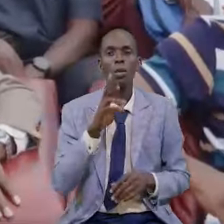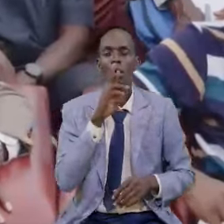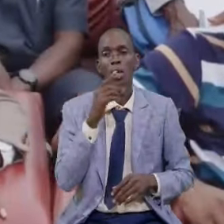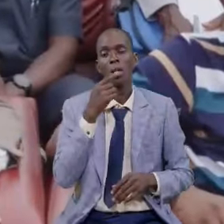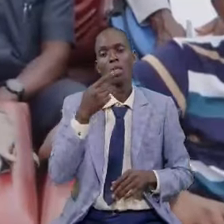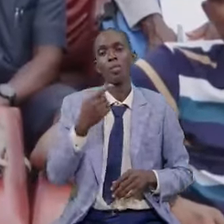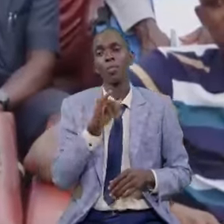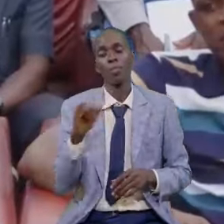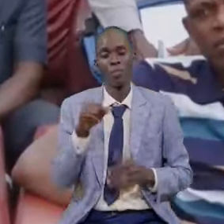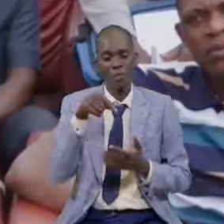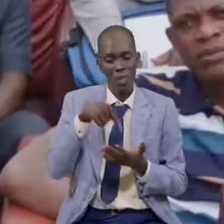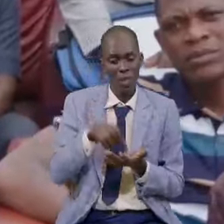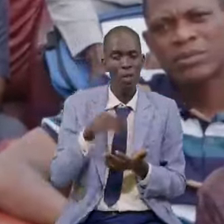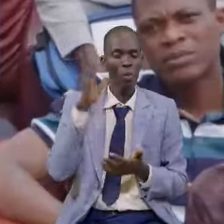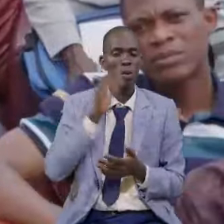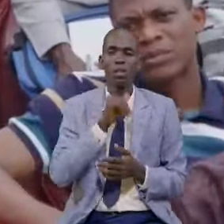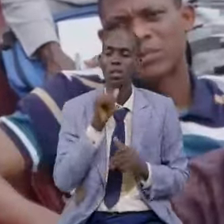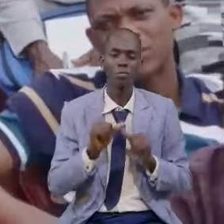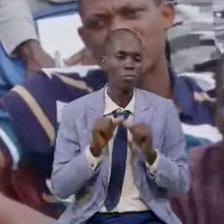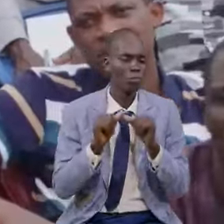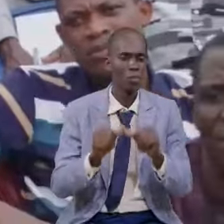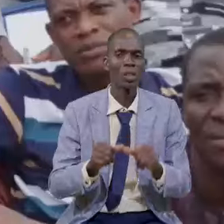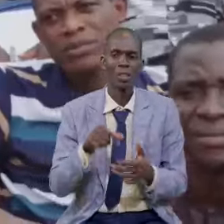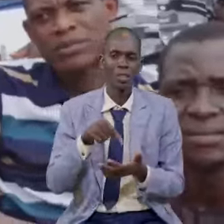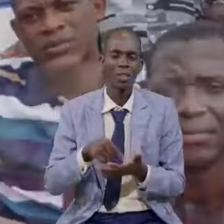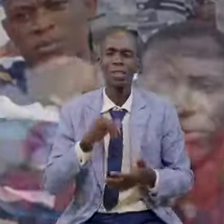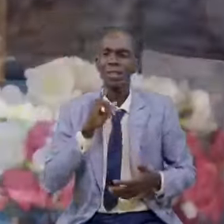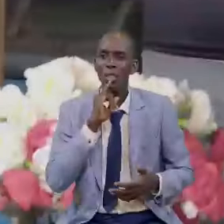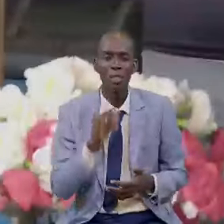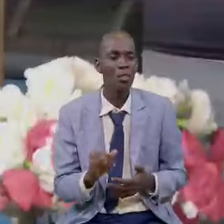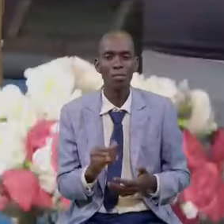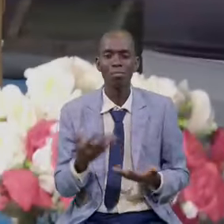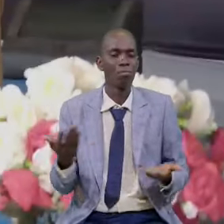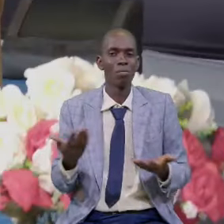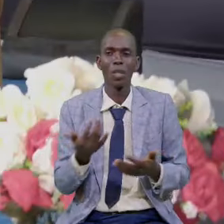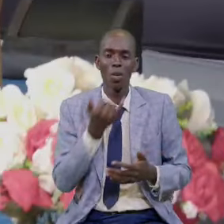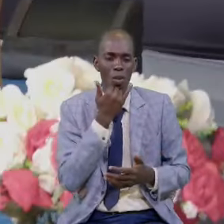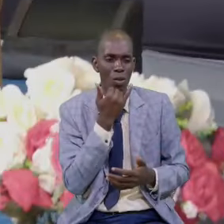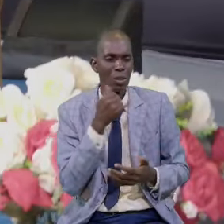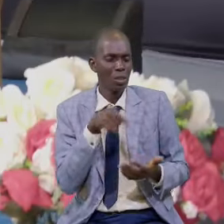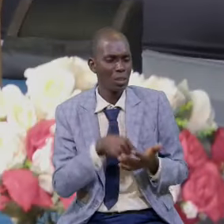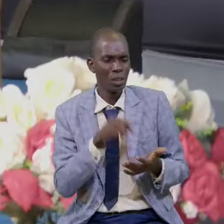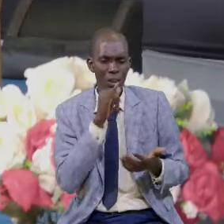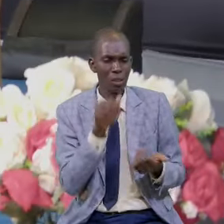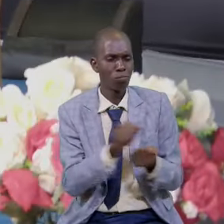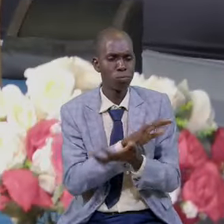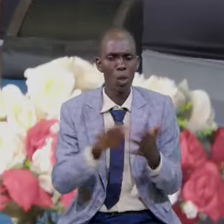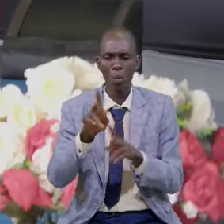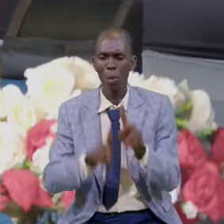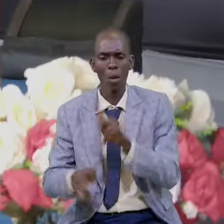not continue. This is bad. This is hurting people. This is destroying people. And this is making